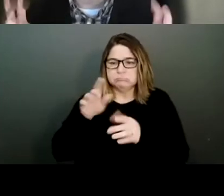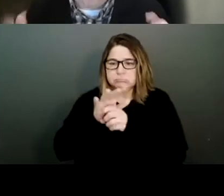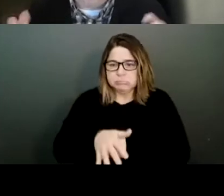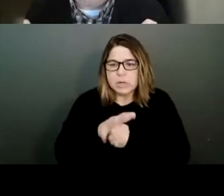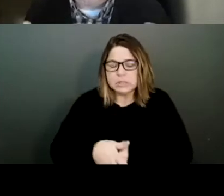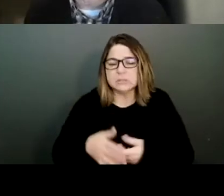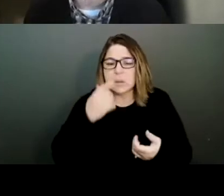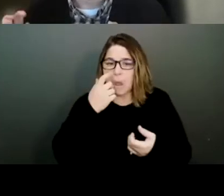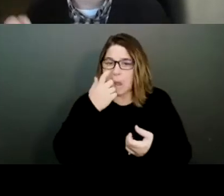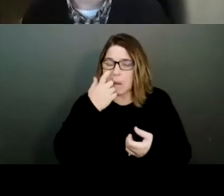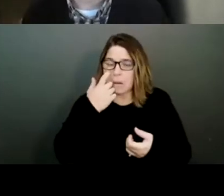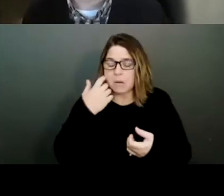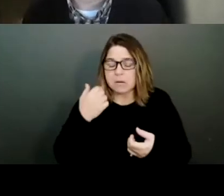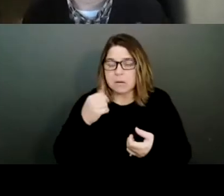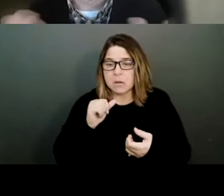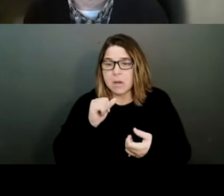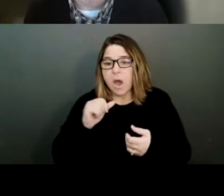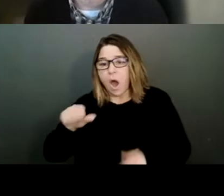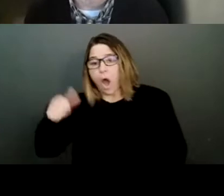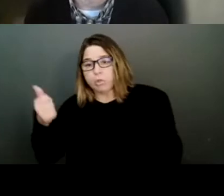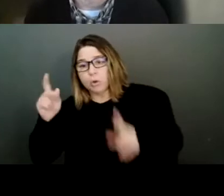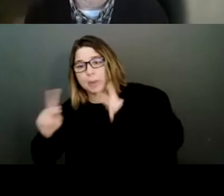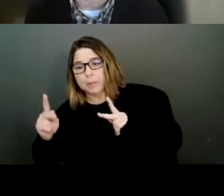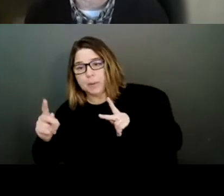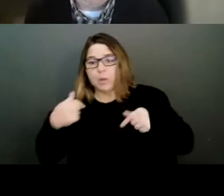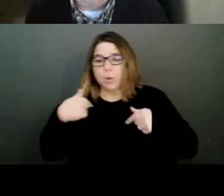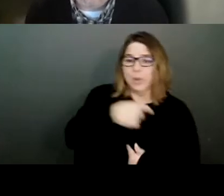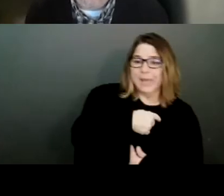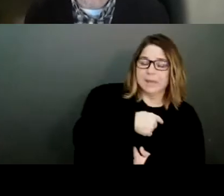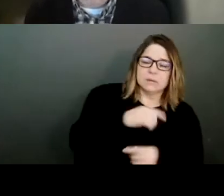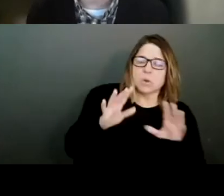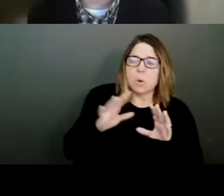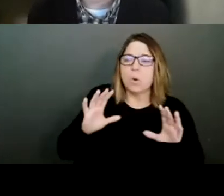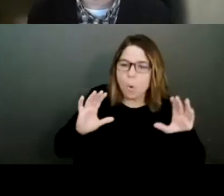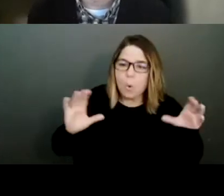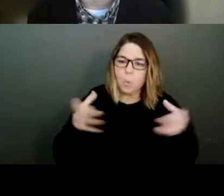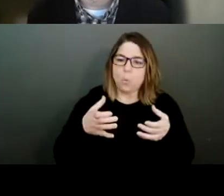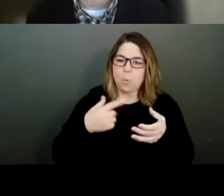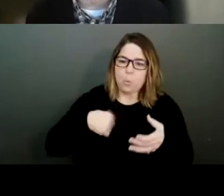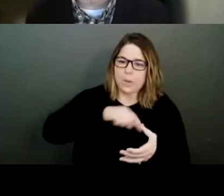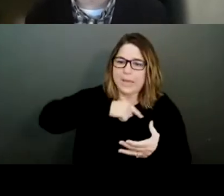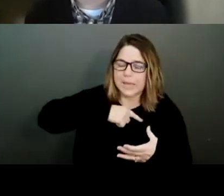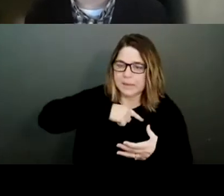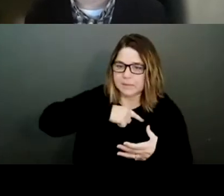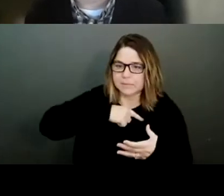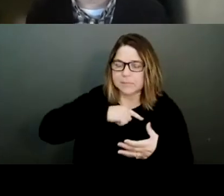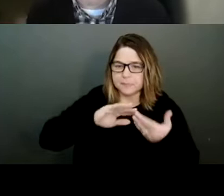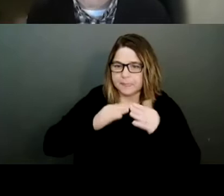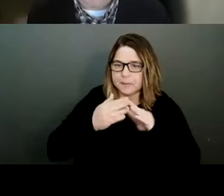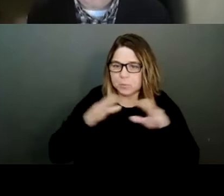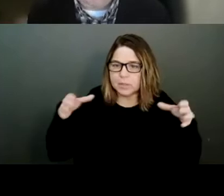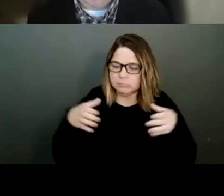the others and shifts to a we in community. More recently, societal consciousness